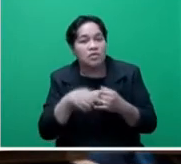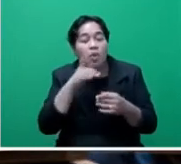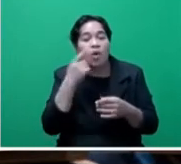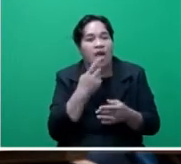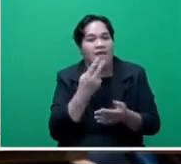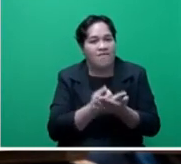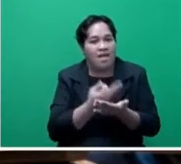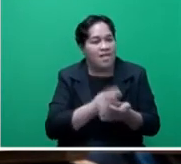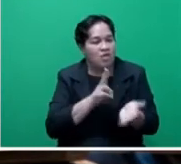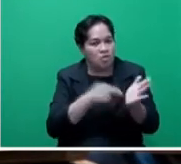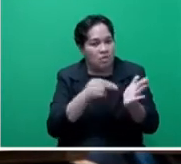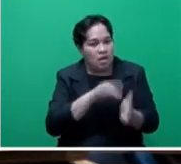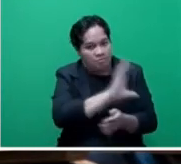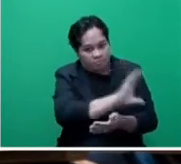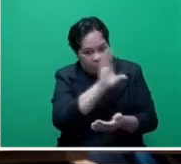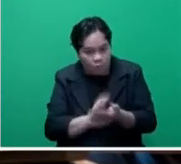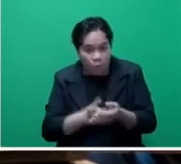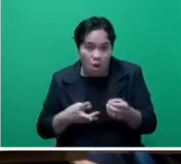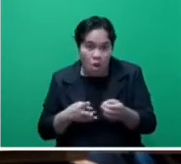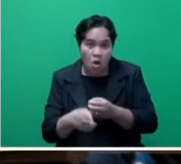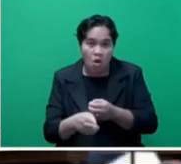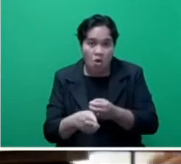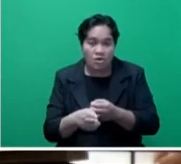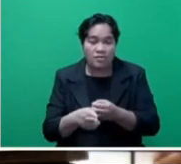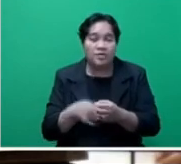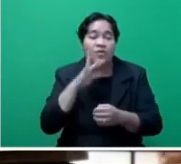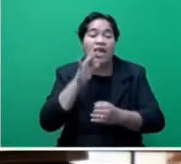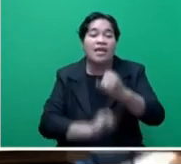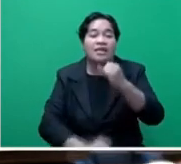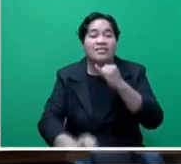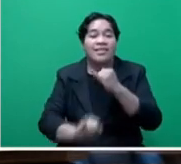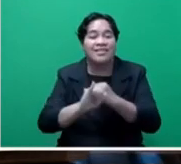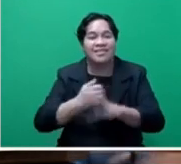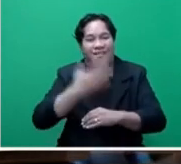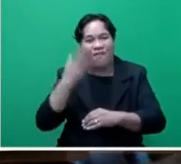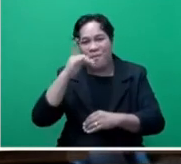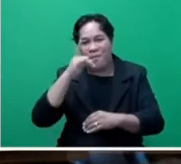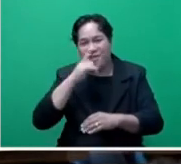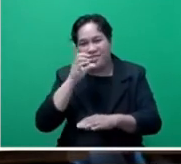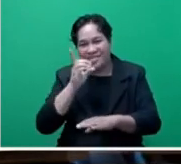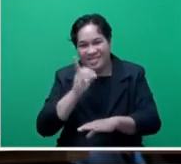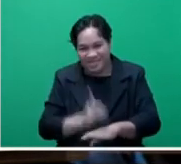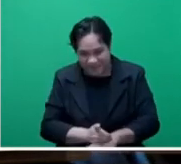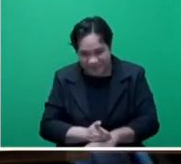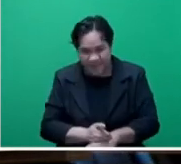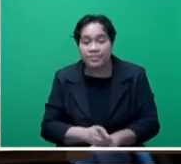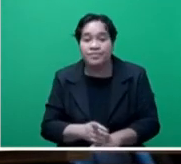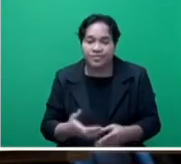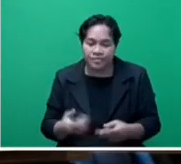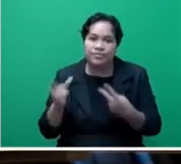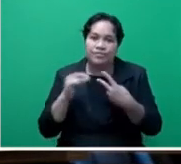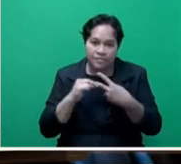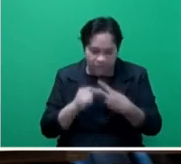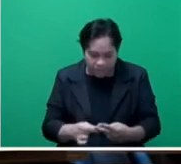government and was launched on the occasion of International Day for Persons with Disabilities. In addition, Mr. Speaker,